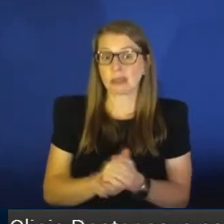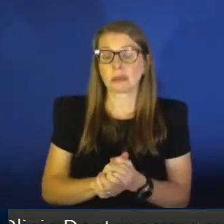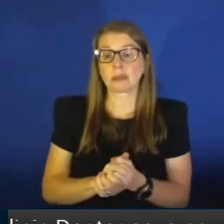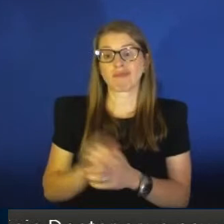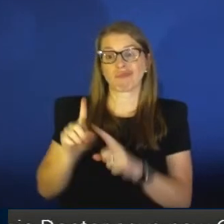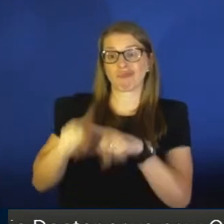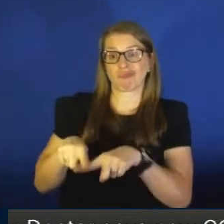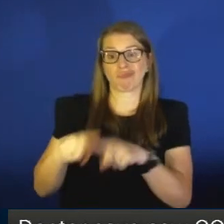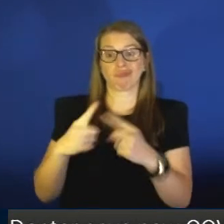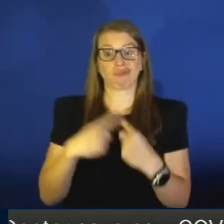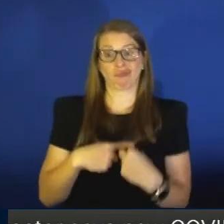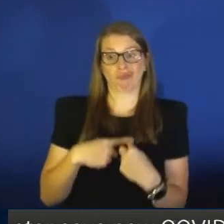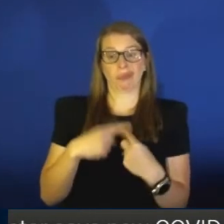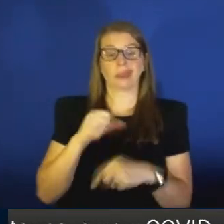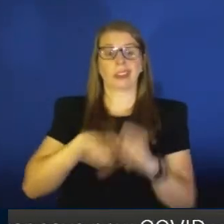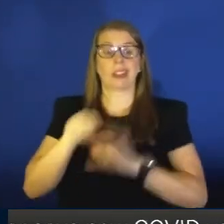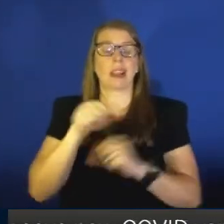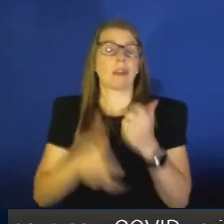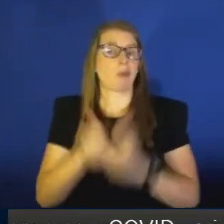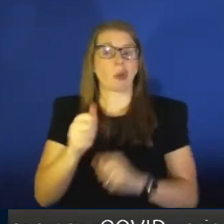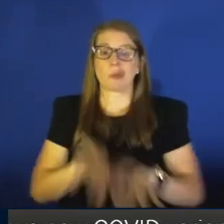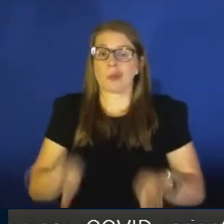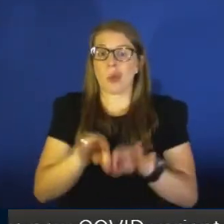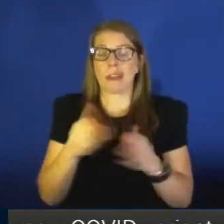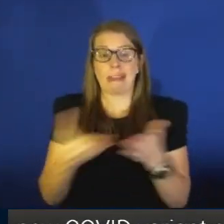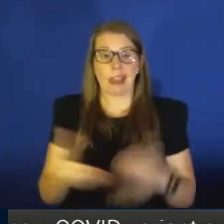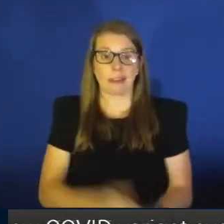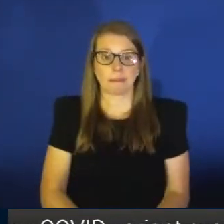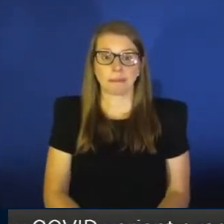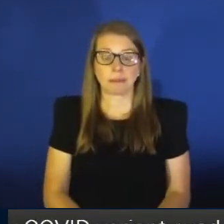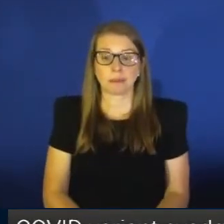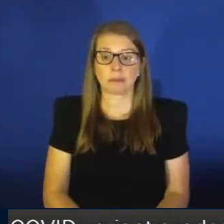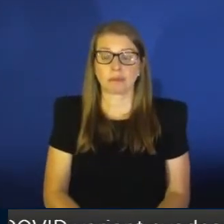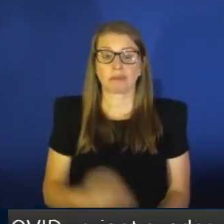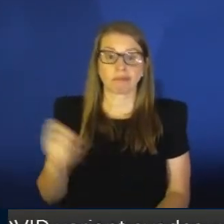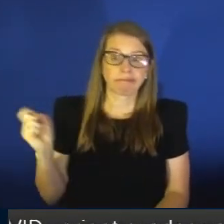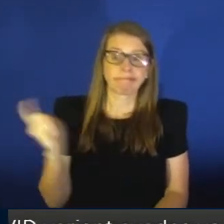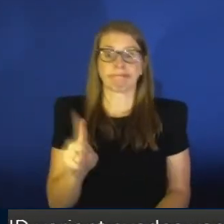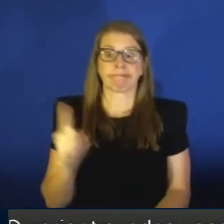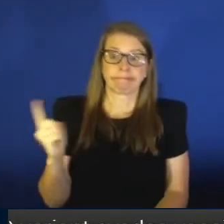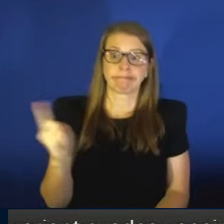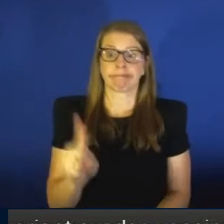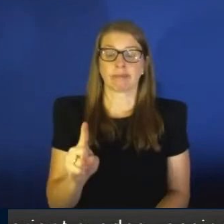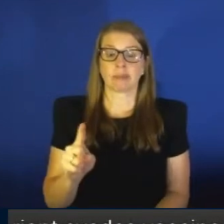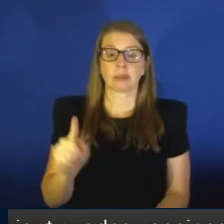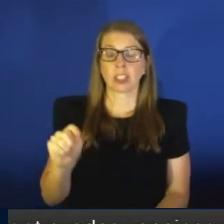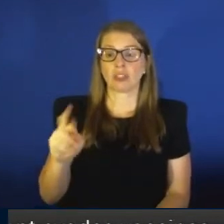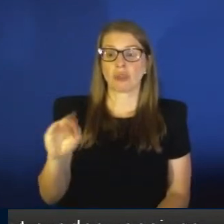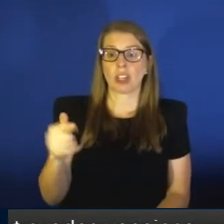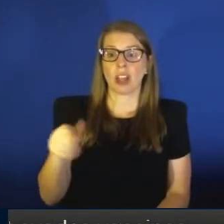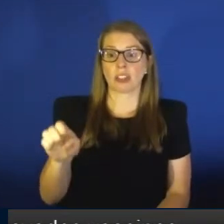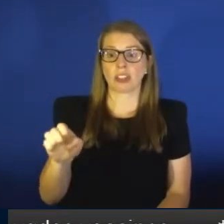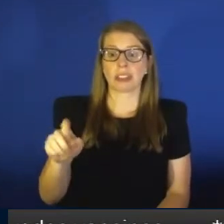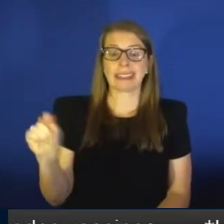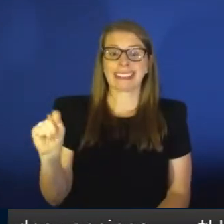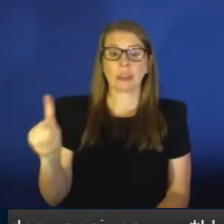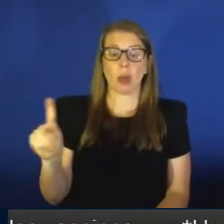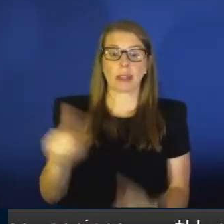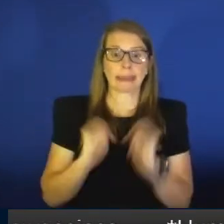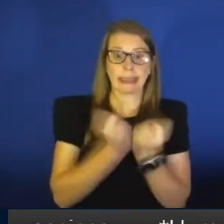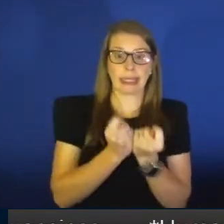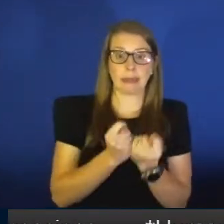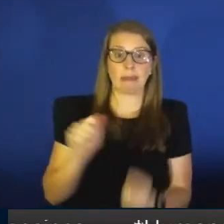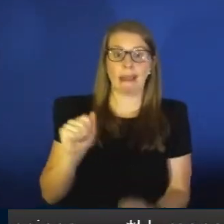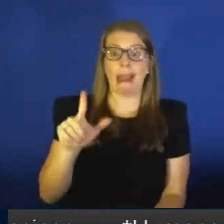other. That's like the most important thing, I think. What keeps me coming back? In triage, Casey is at T1. The team, Allie and Nick are in the front